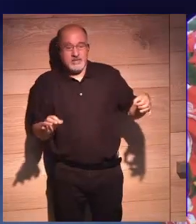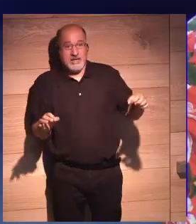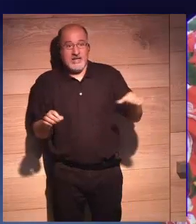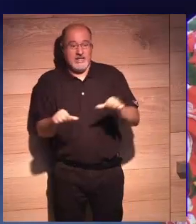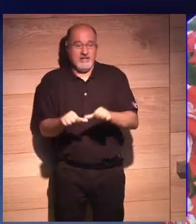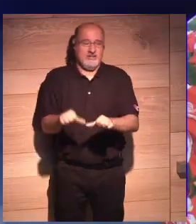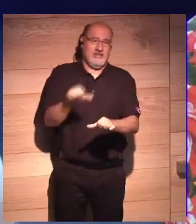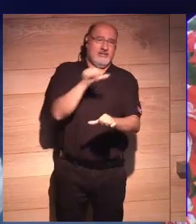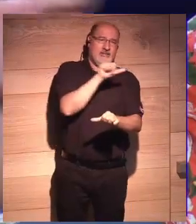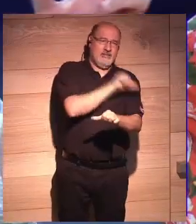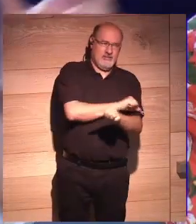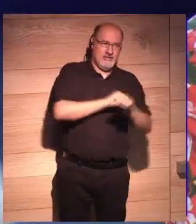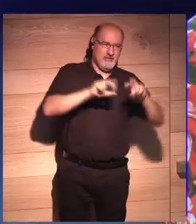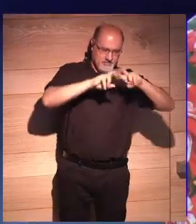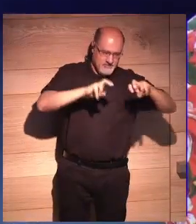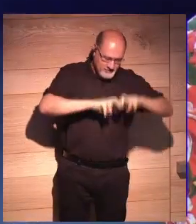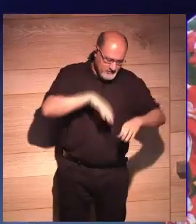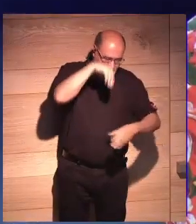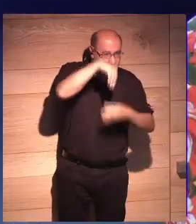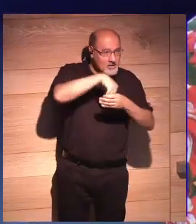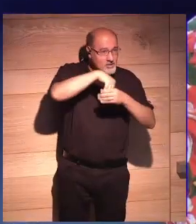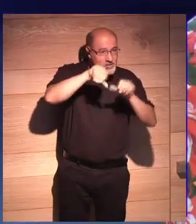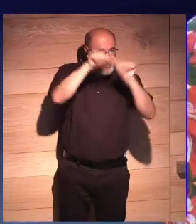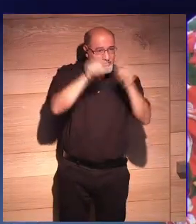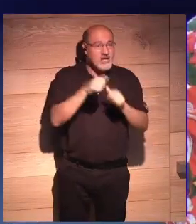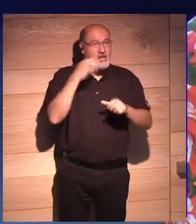started to deconstruct everything that had to be with